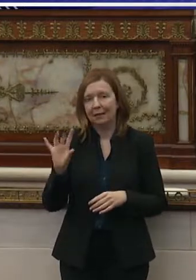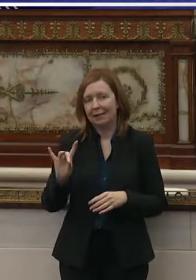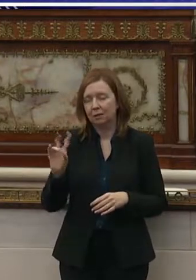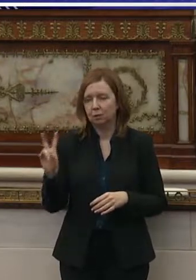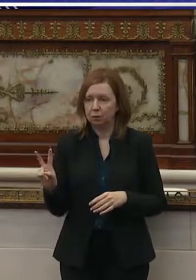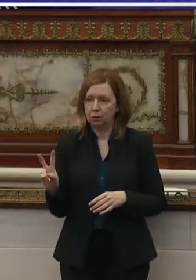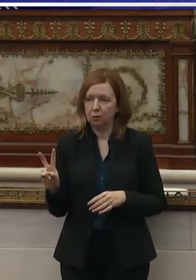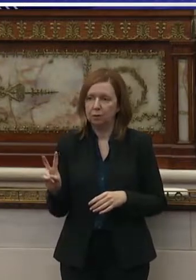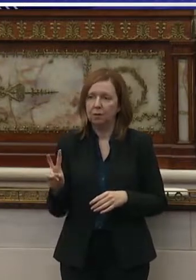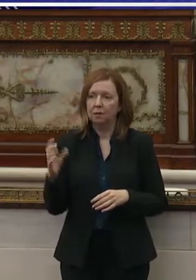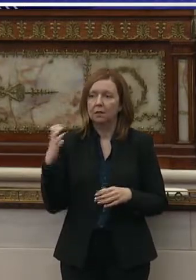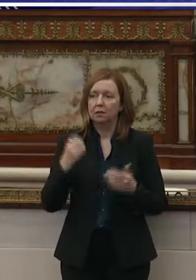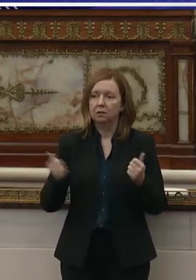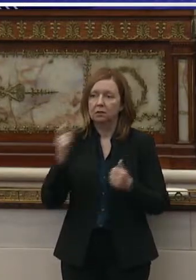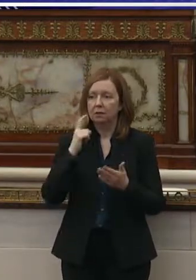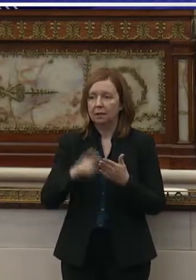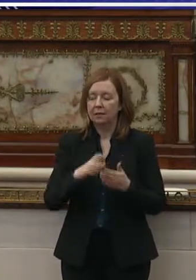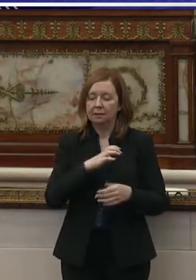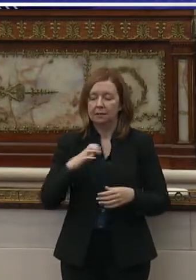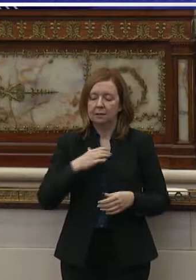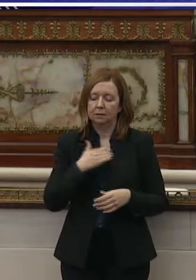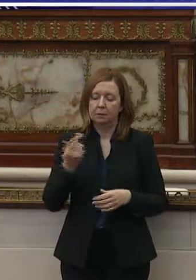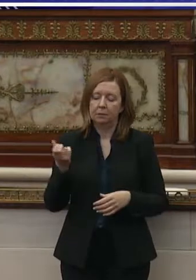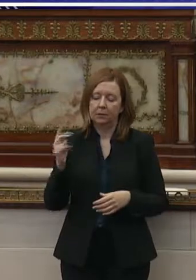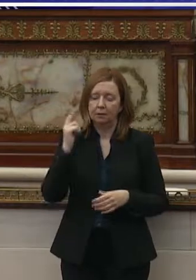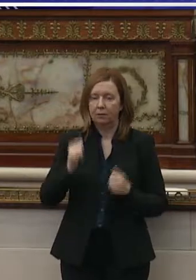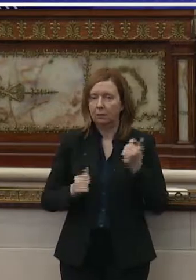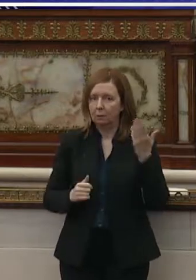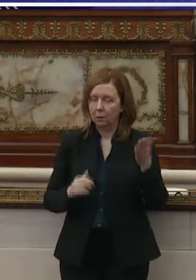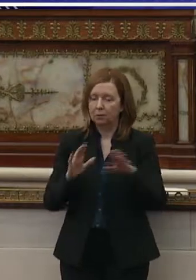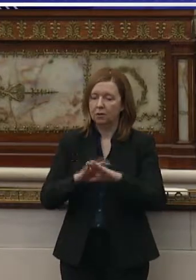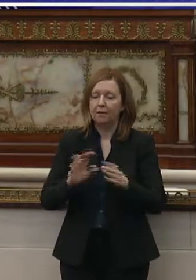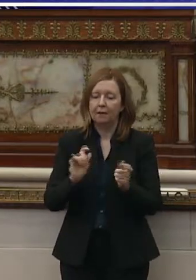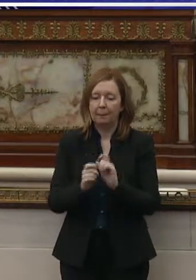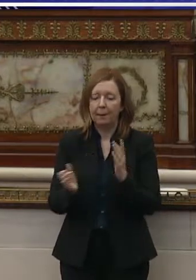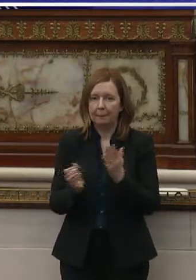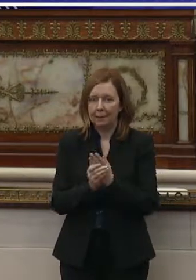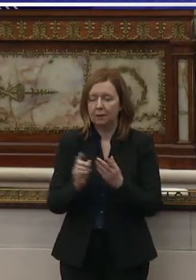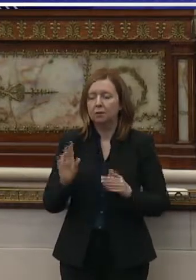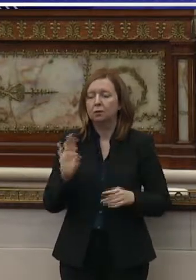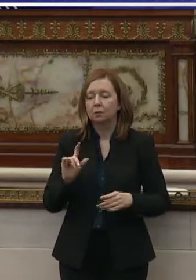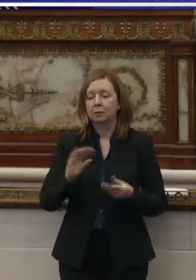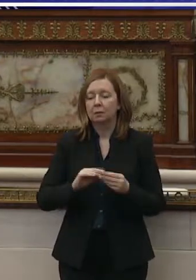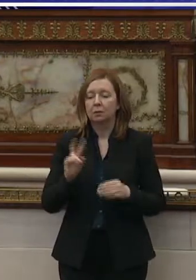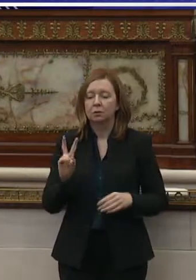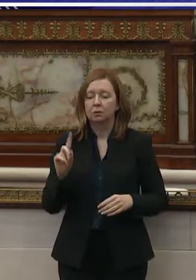210082. The chair recognizes Councilmember Heenan for a motion on the amendment to Bill number